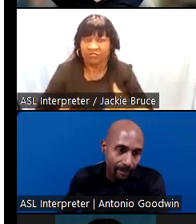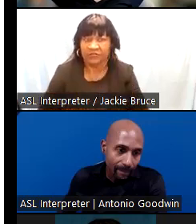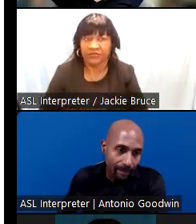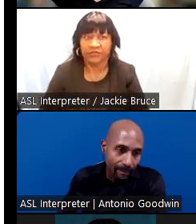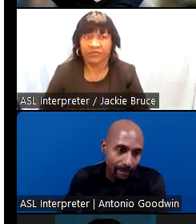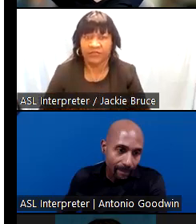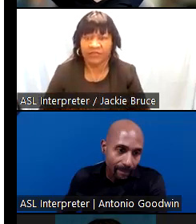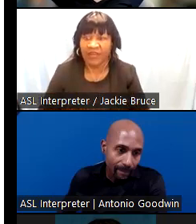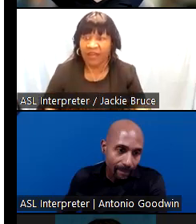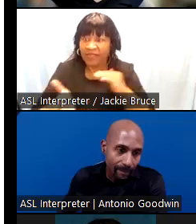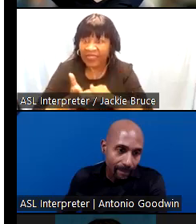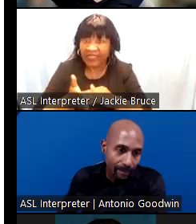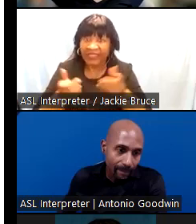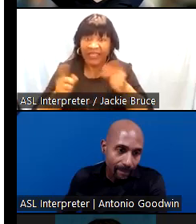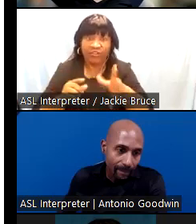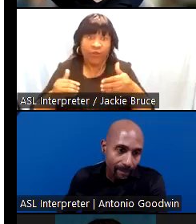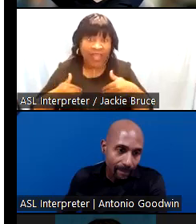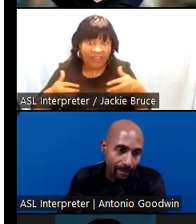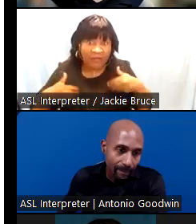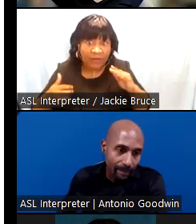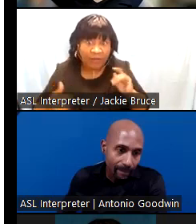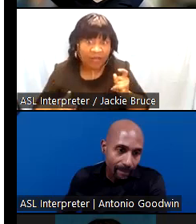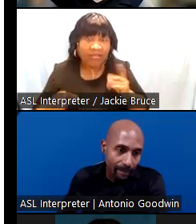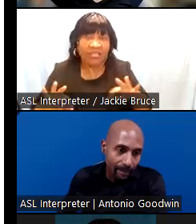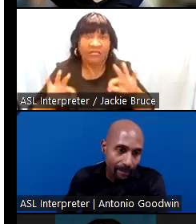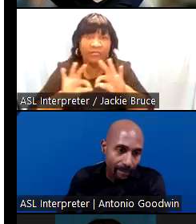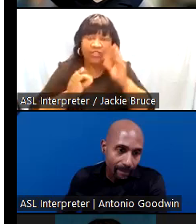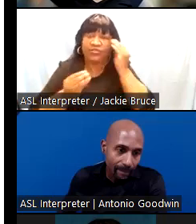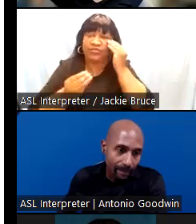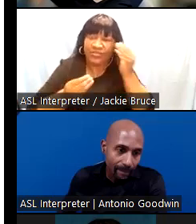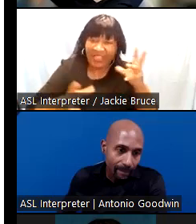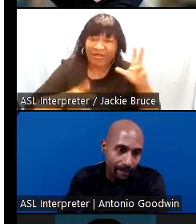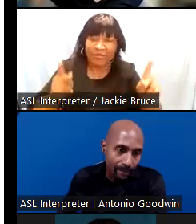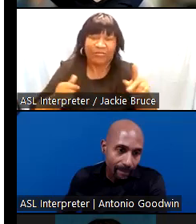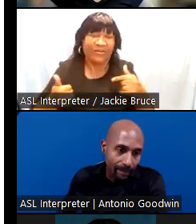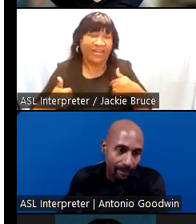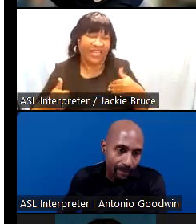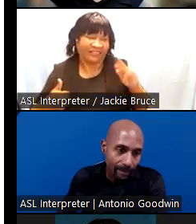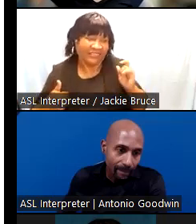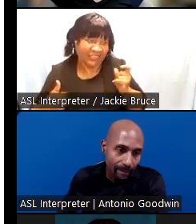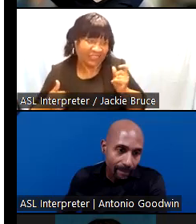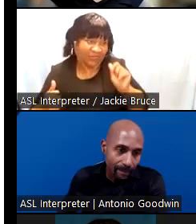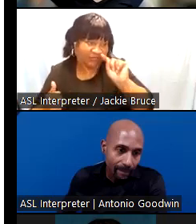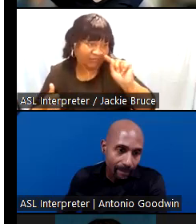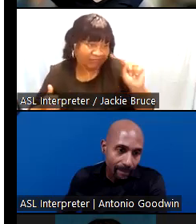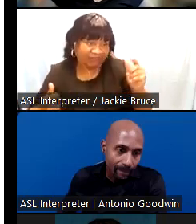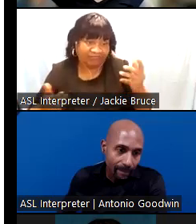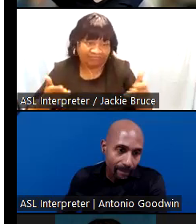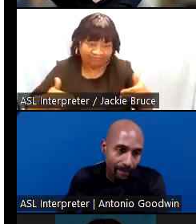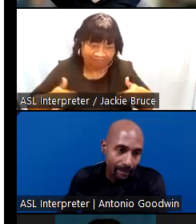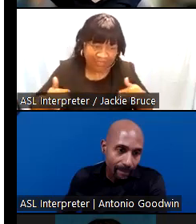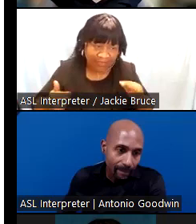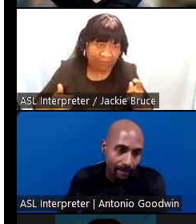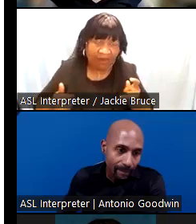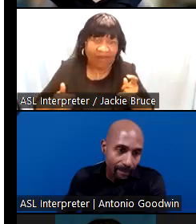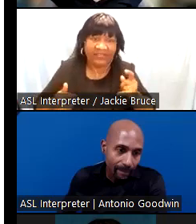And then again, if you have monkeypox, it's really important to tell people you've had sex with, to tell people who you just gave a